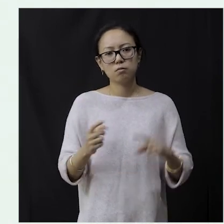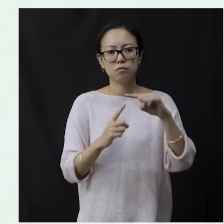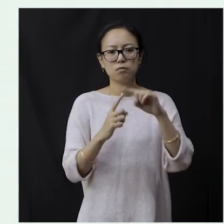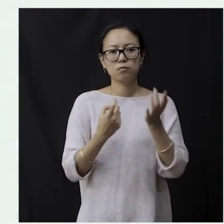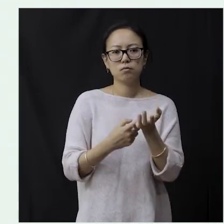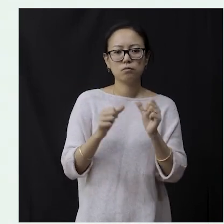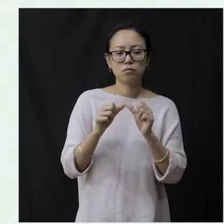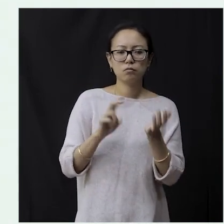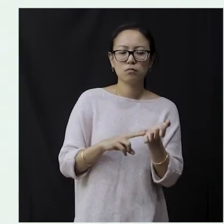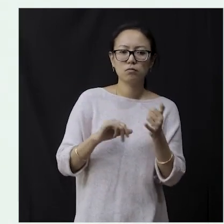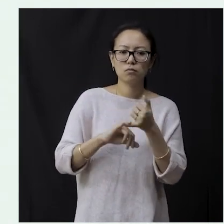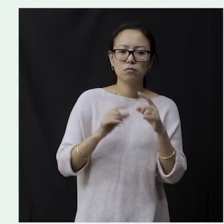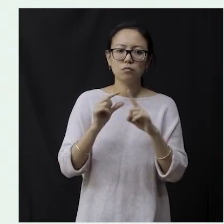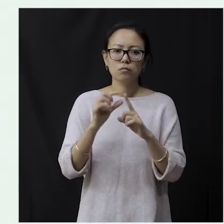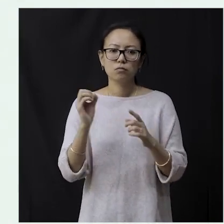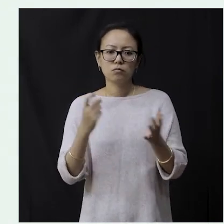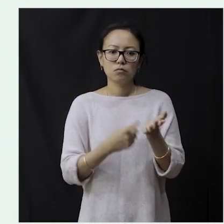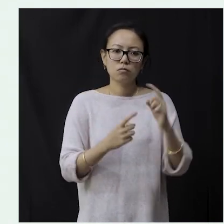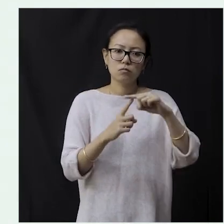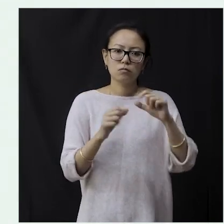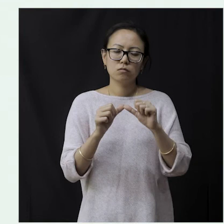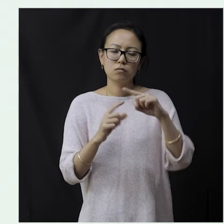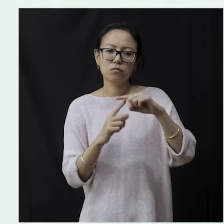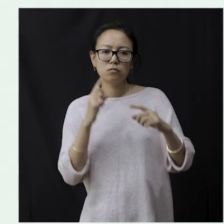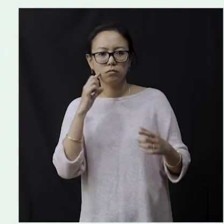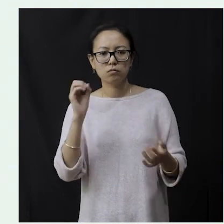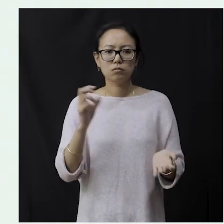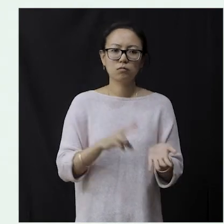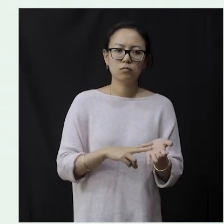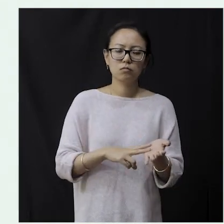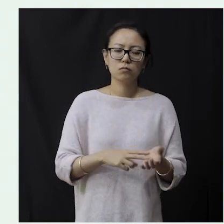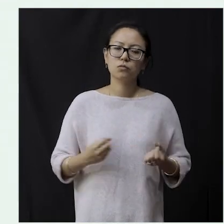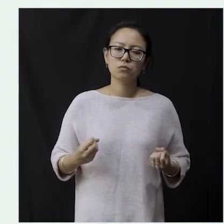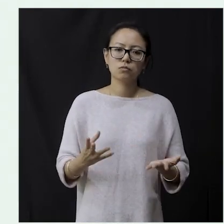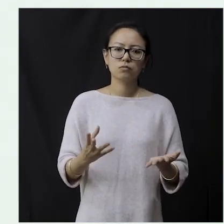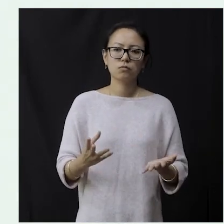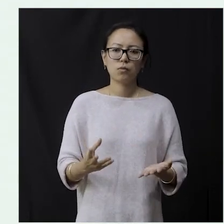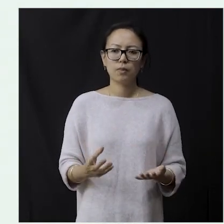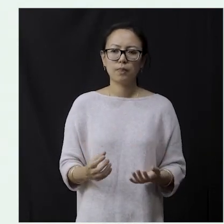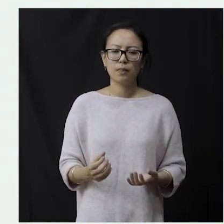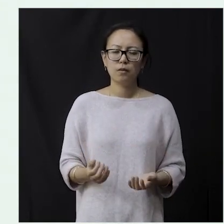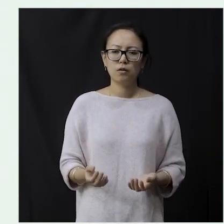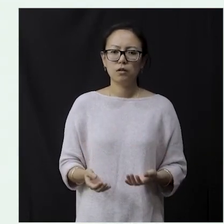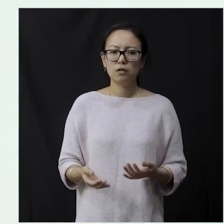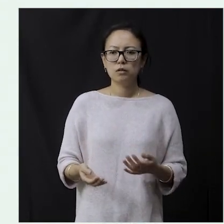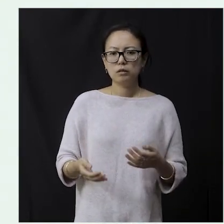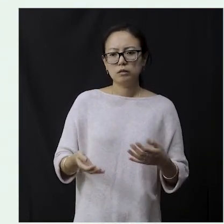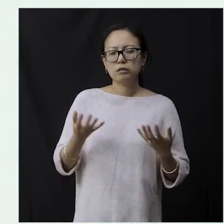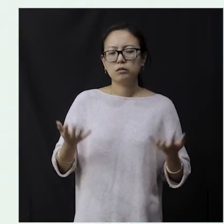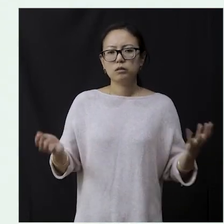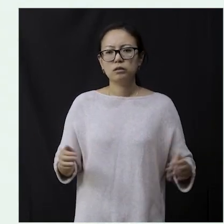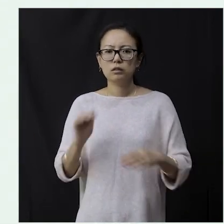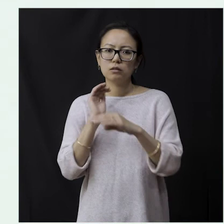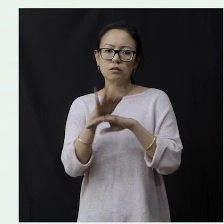the countries, okay, two different countries, they started exchanging their goods. Like